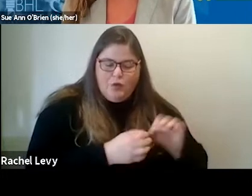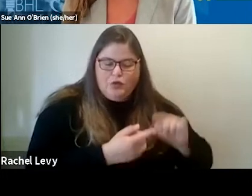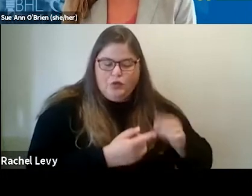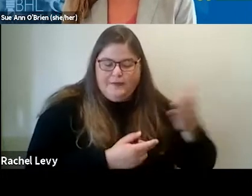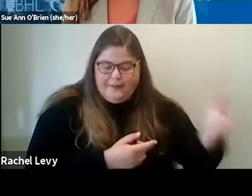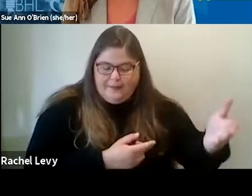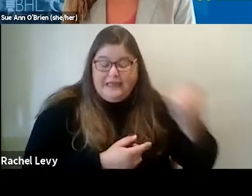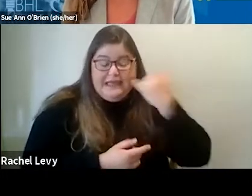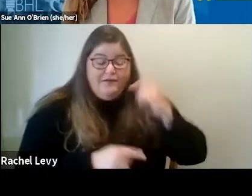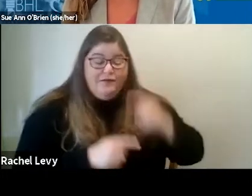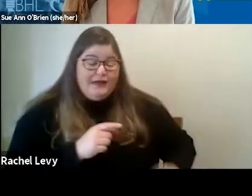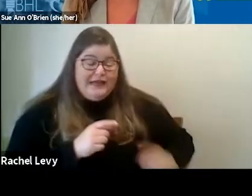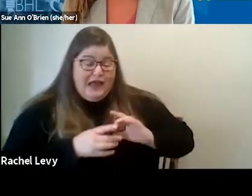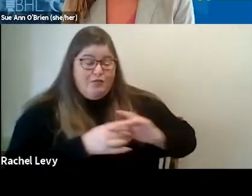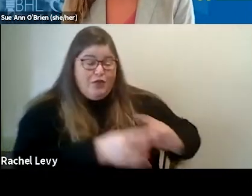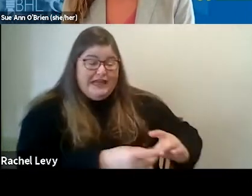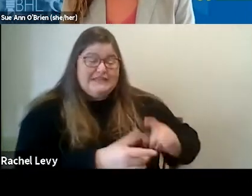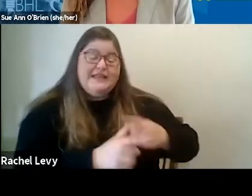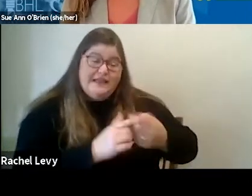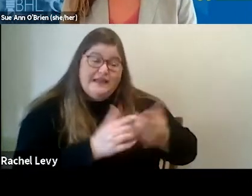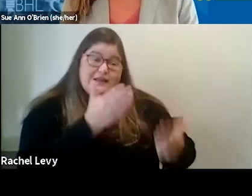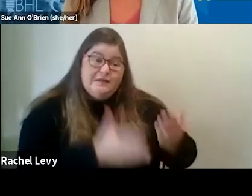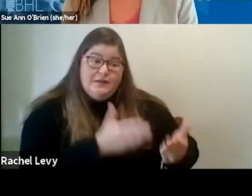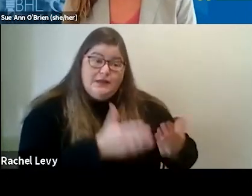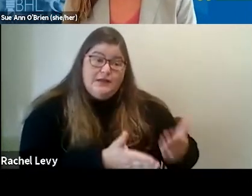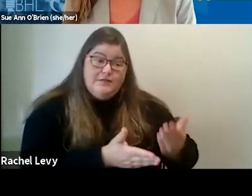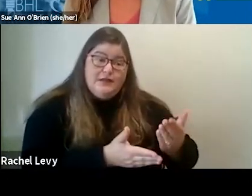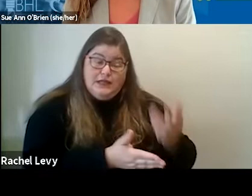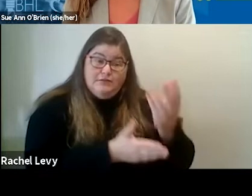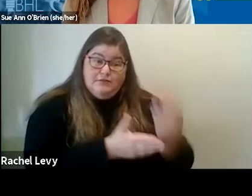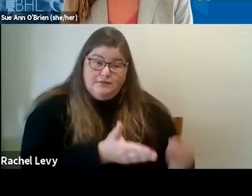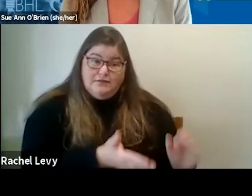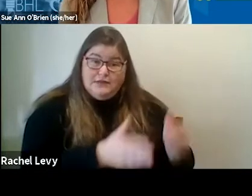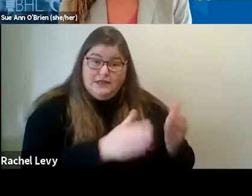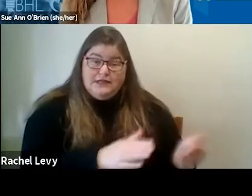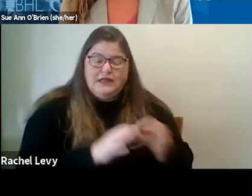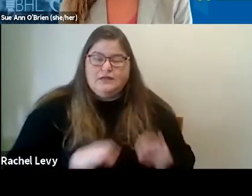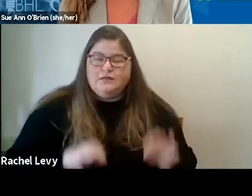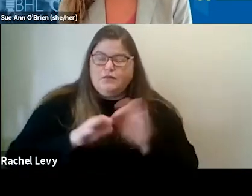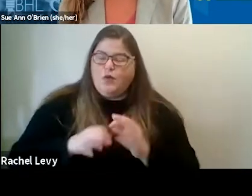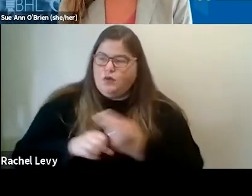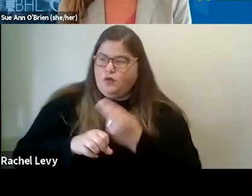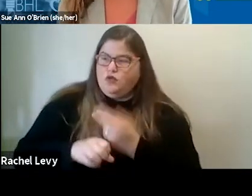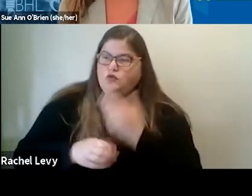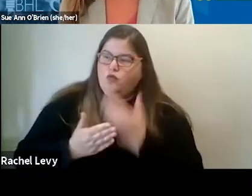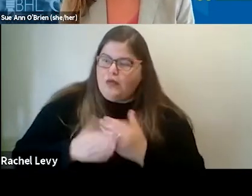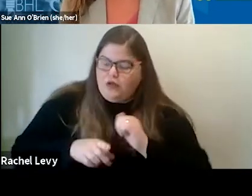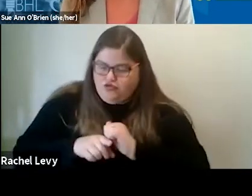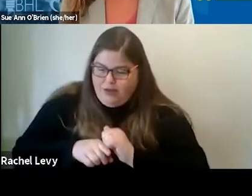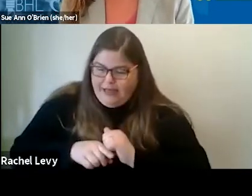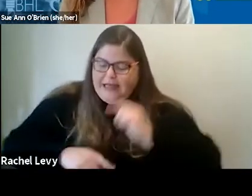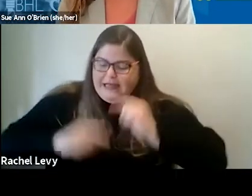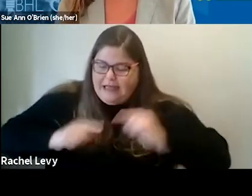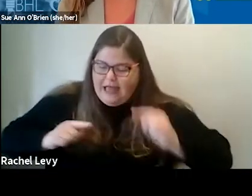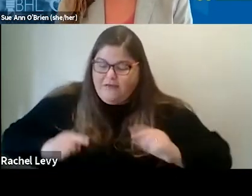it might indeed be a matter of life and death. It's imperative that we leverage a well-trained, diverse, and even